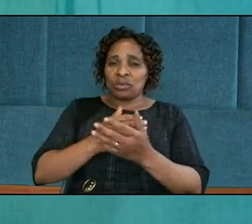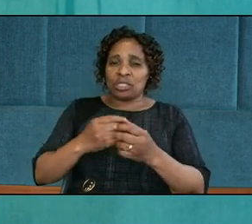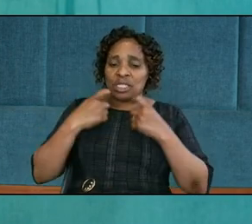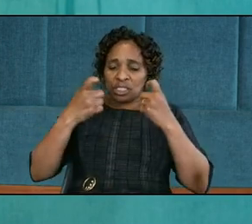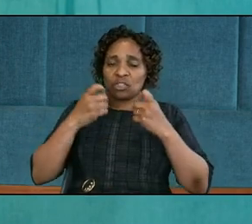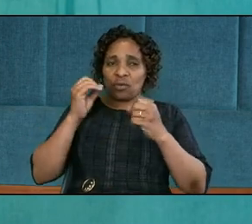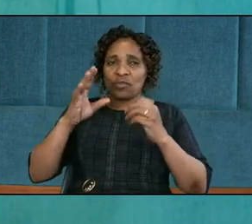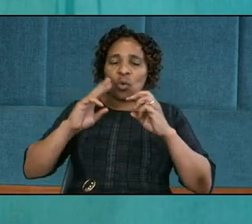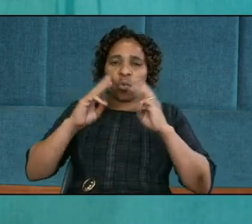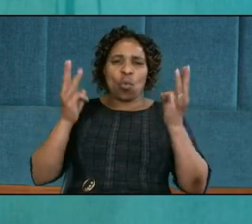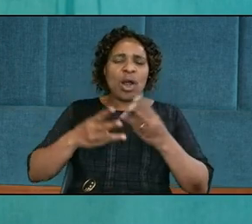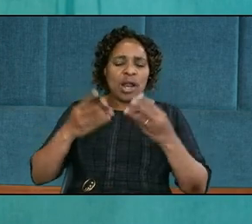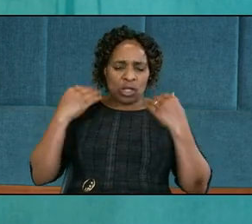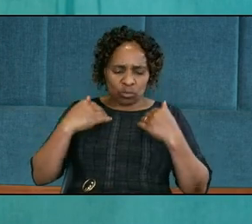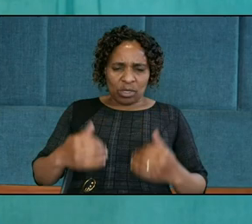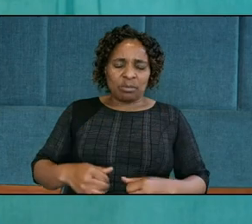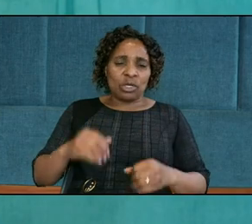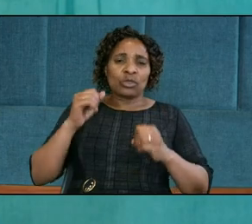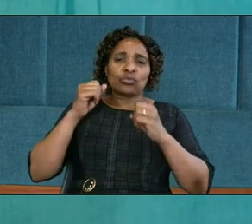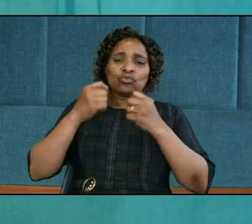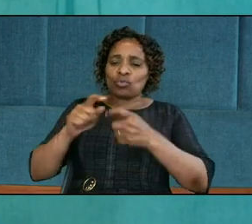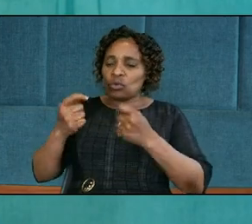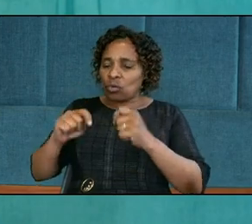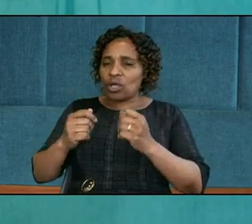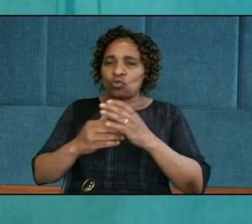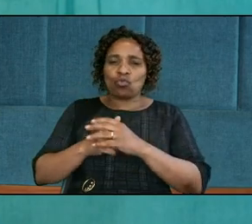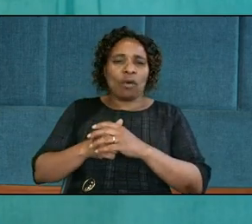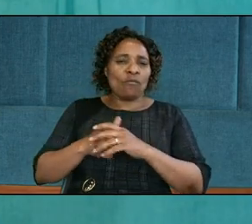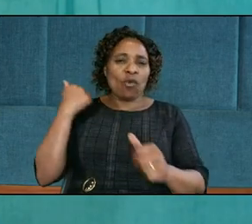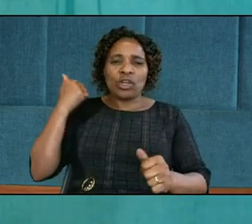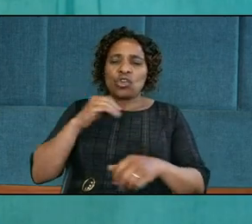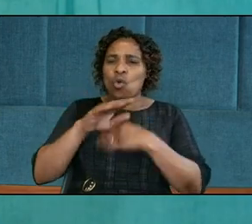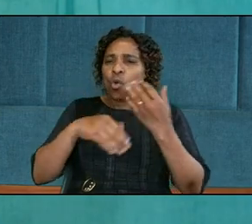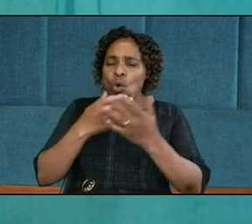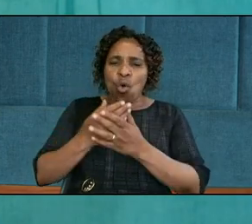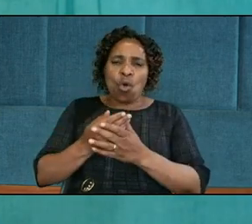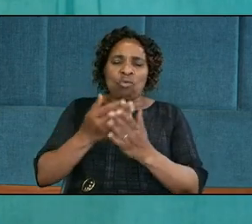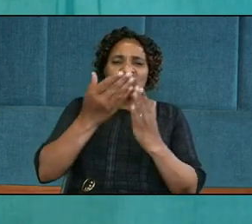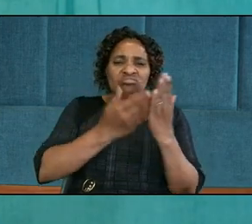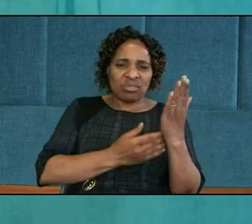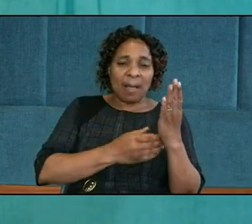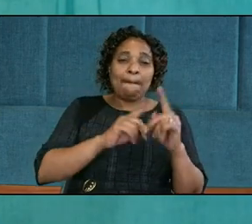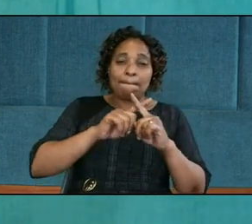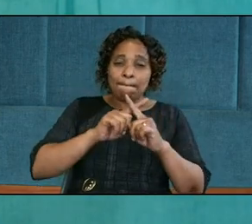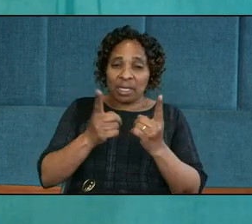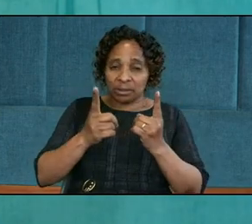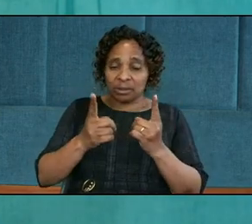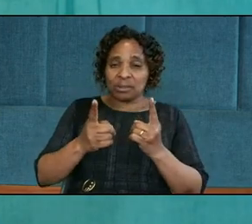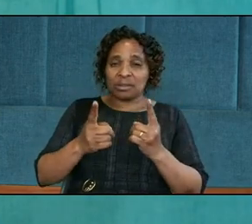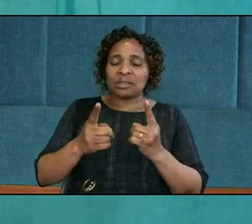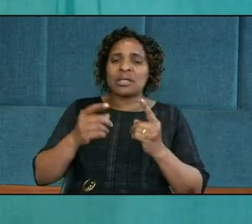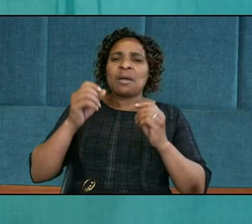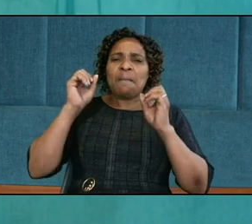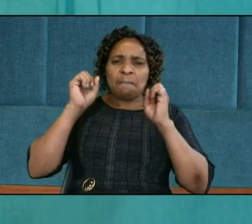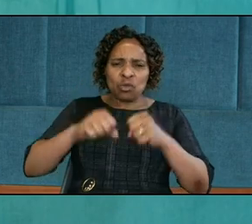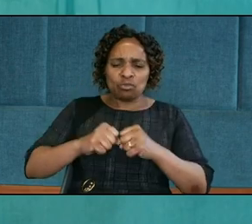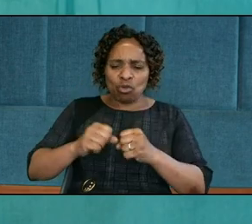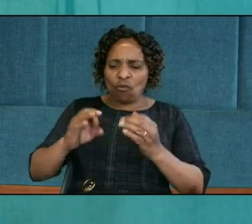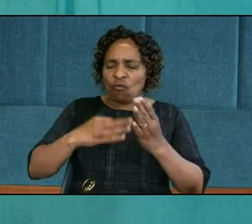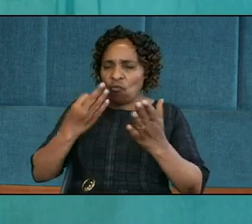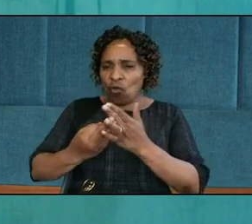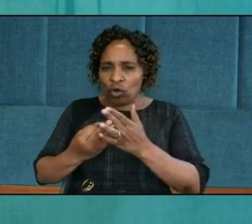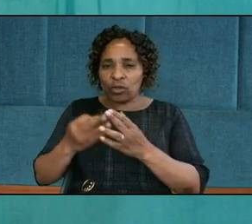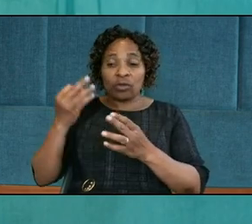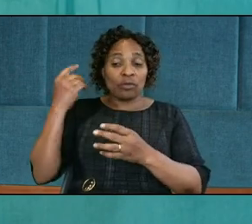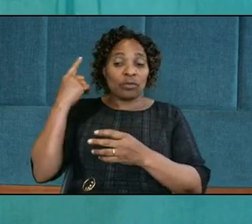as humans, we need to try to avoid all these characteristics, but we are due to fall into them at some